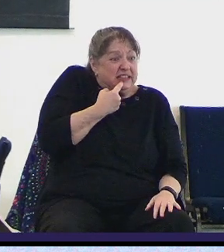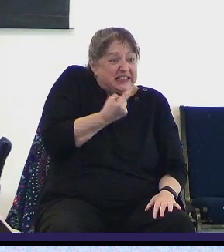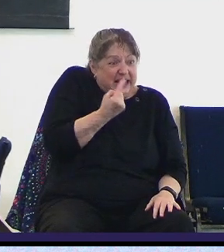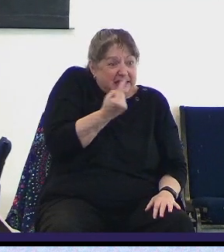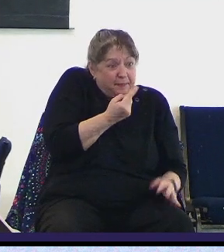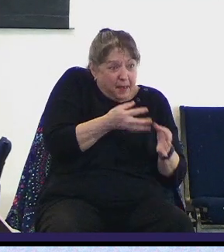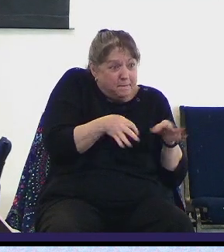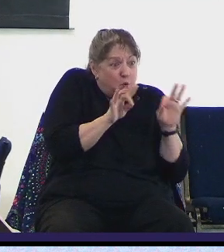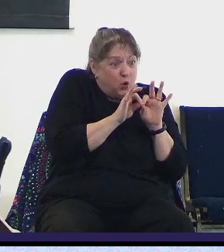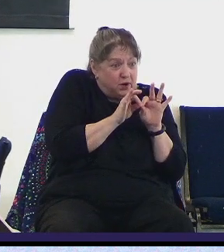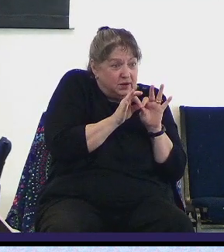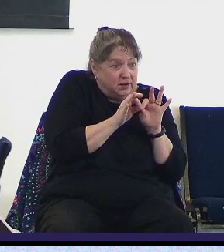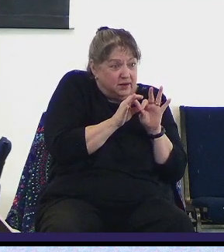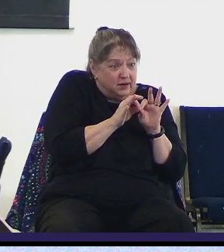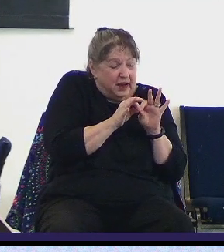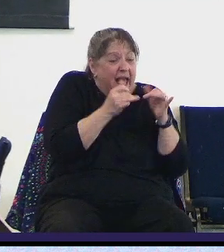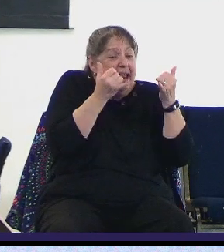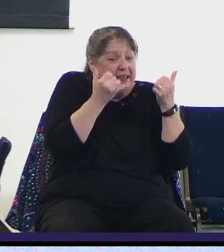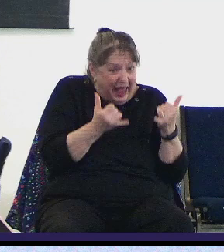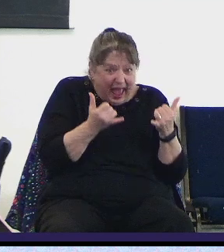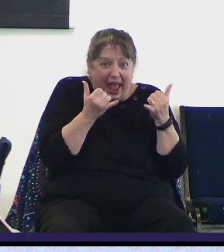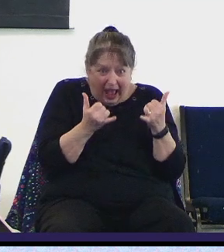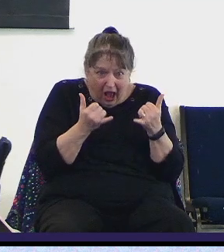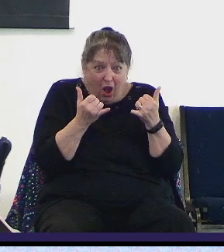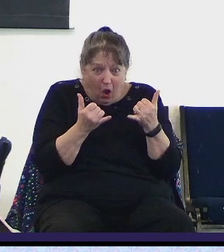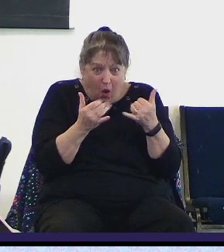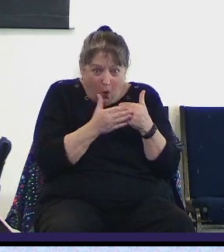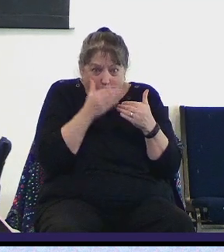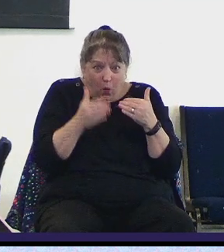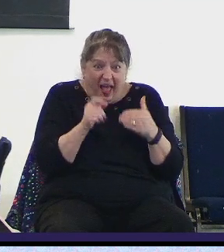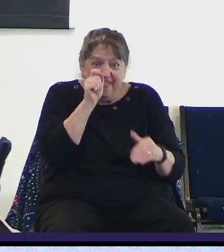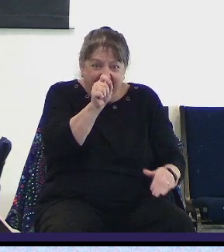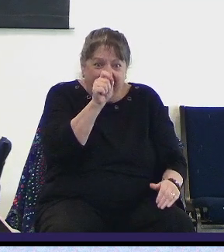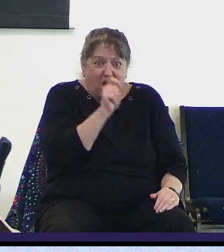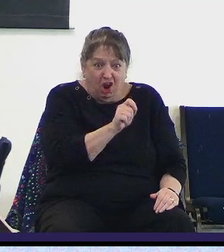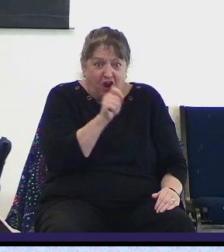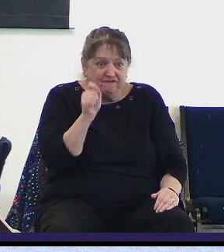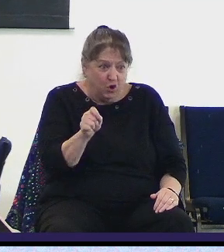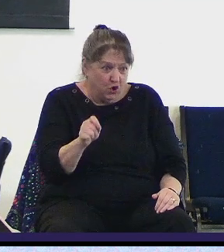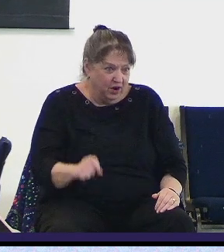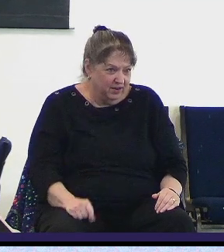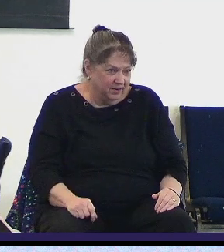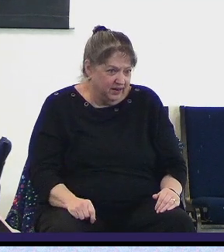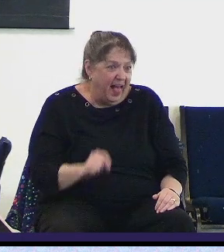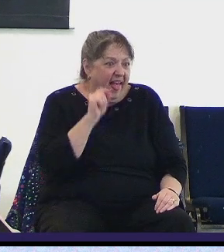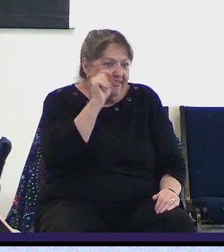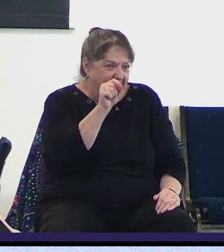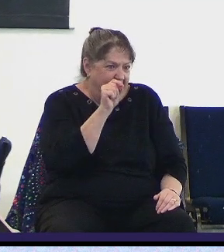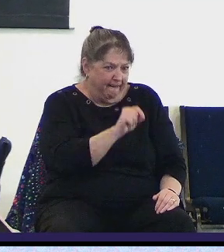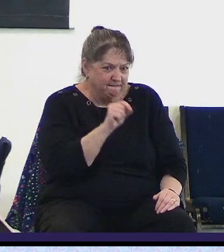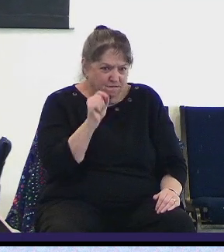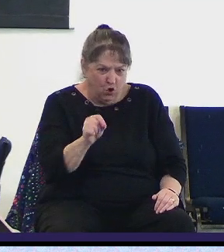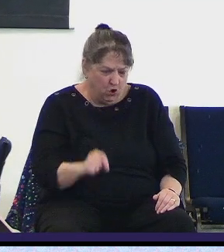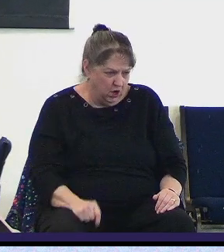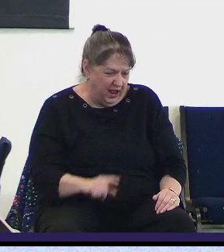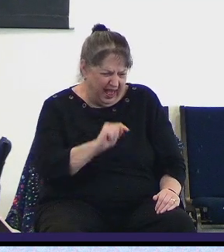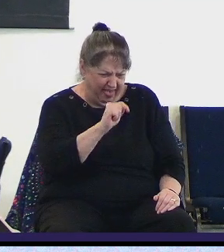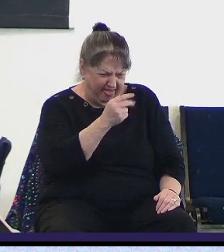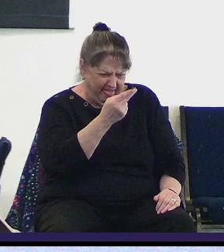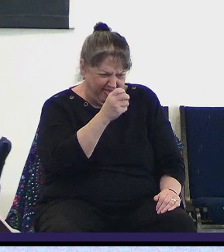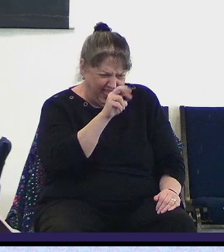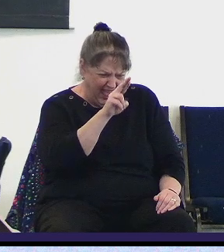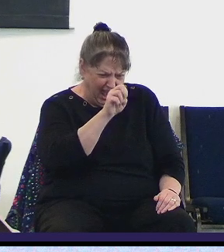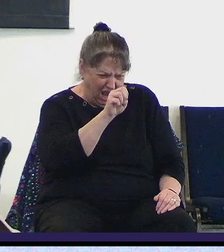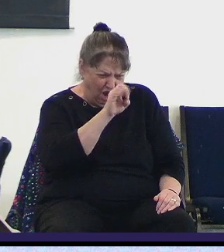authority because of that, therefore, that means, therefore, that you there need to